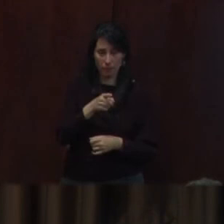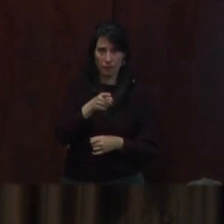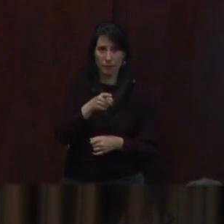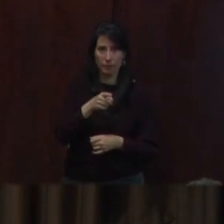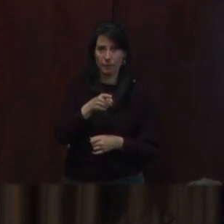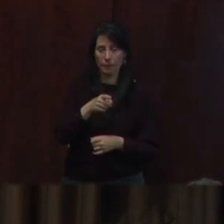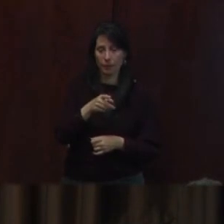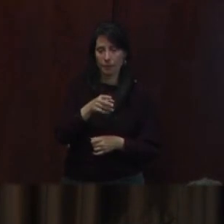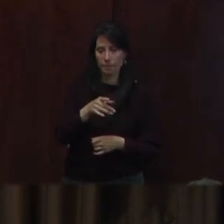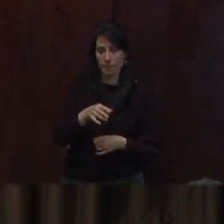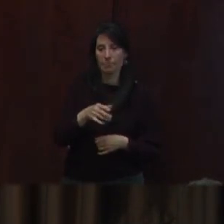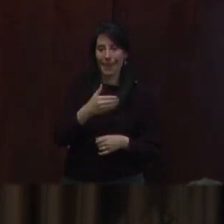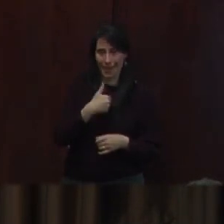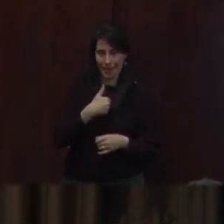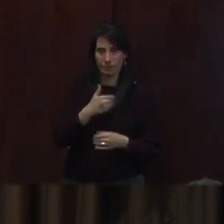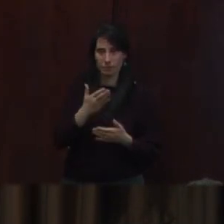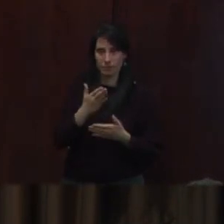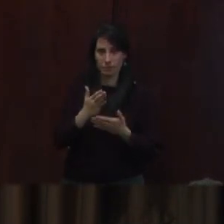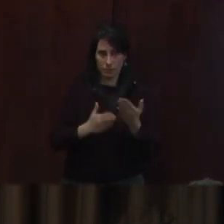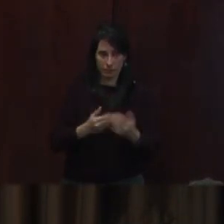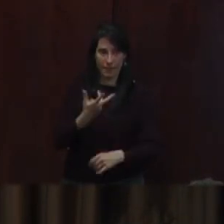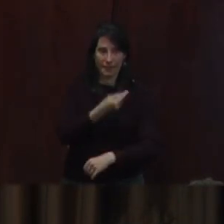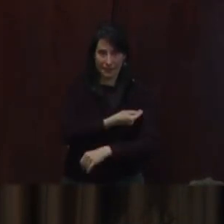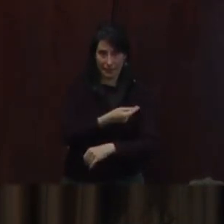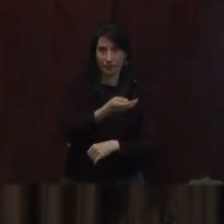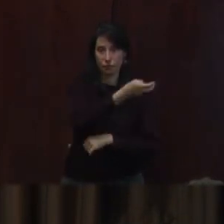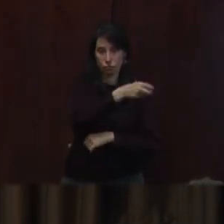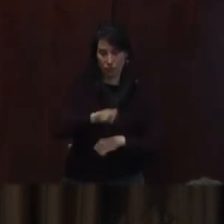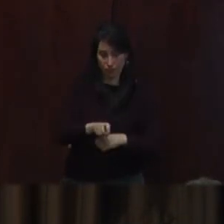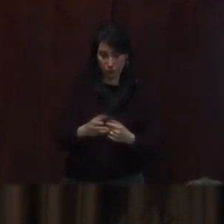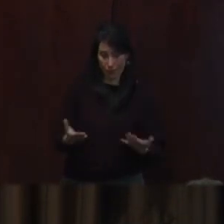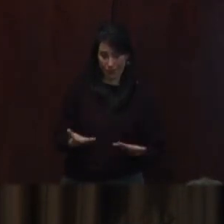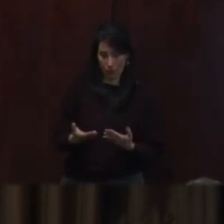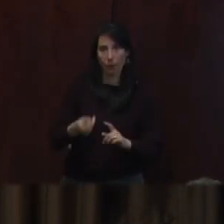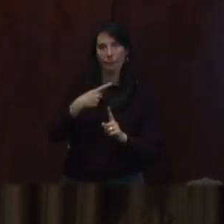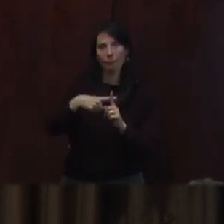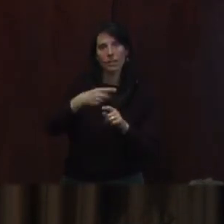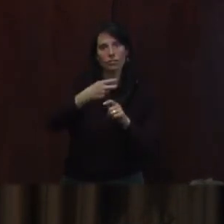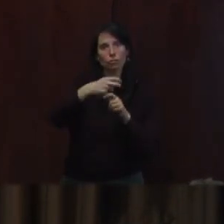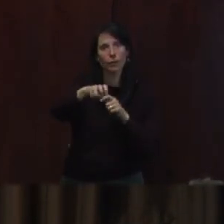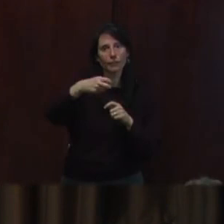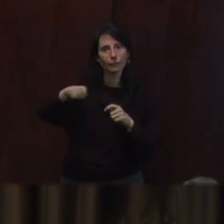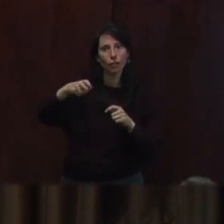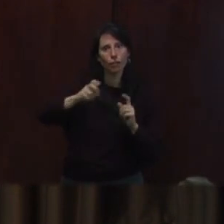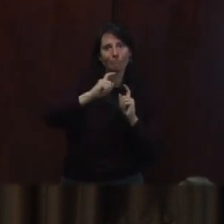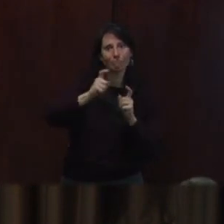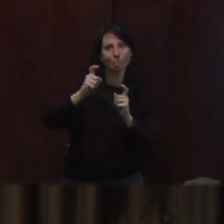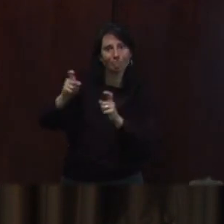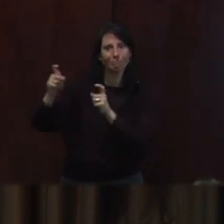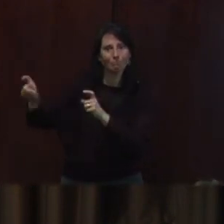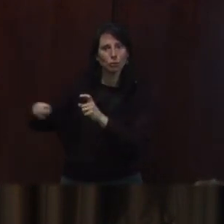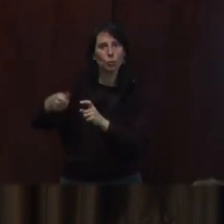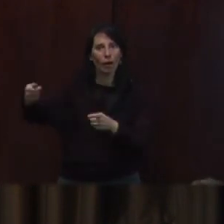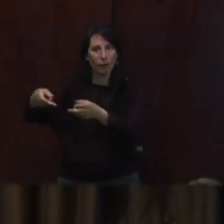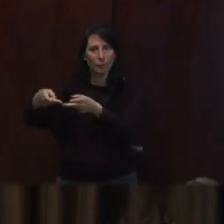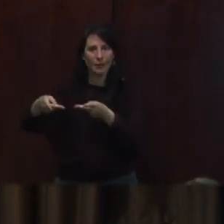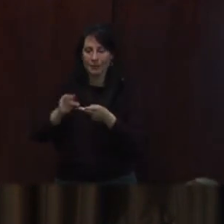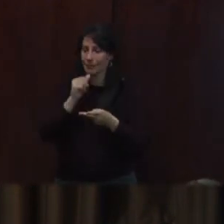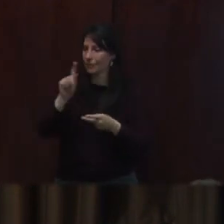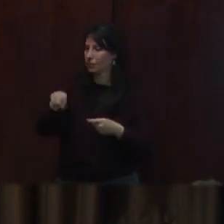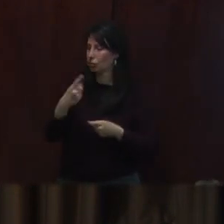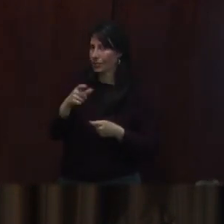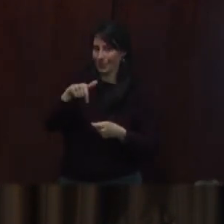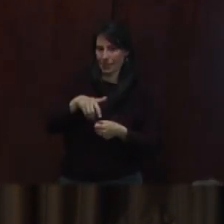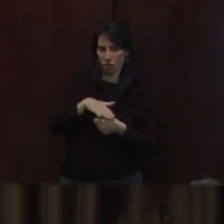Mission also transferred it to other groups within the collaborative. So it's not just here in our community, but Mission is seeing